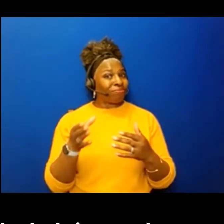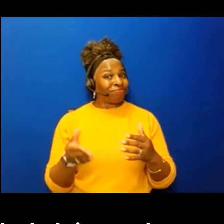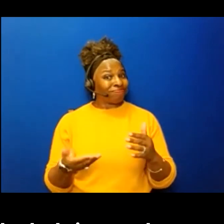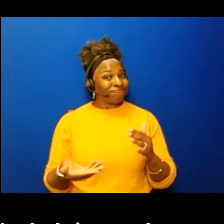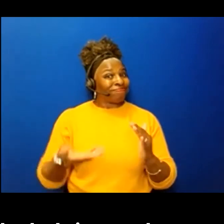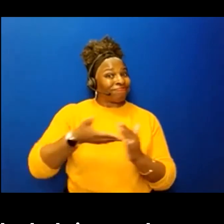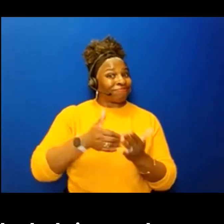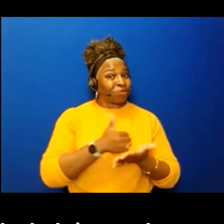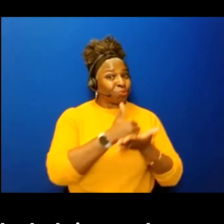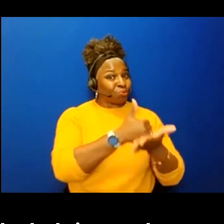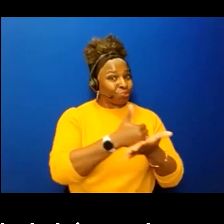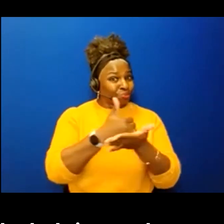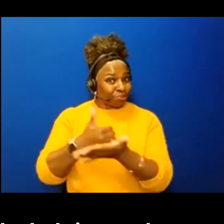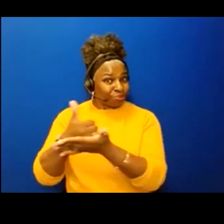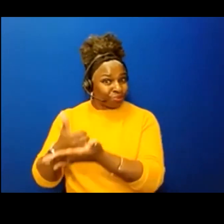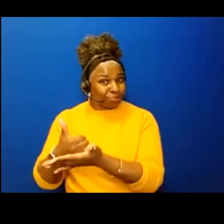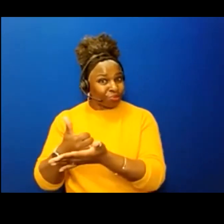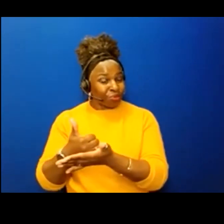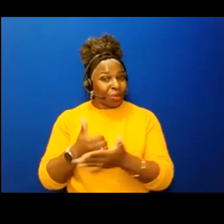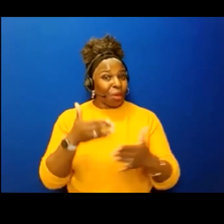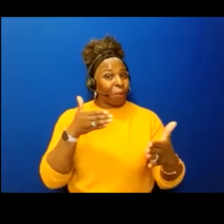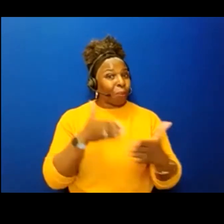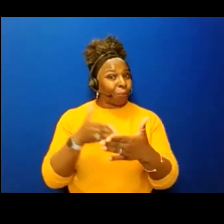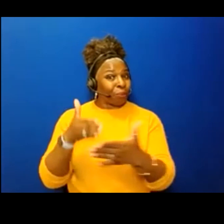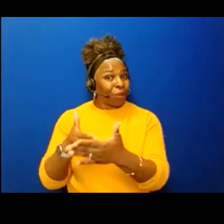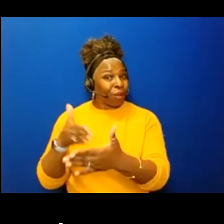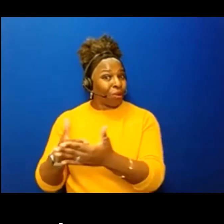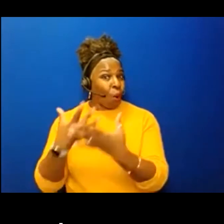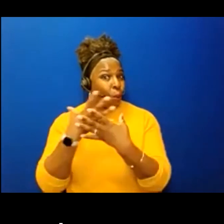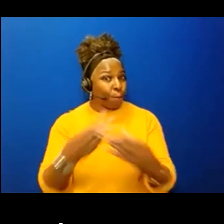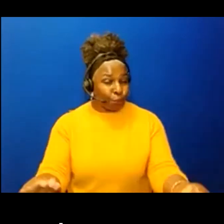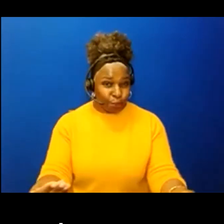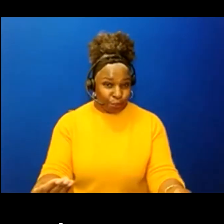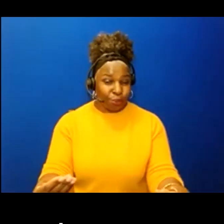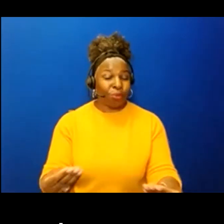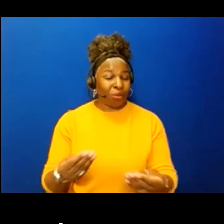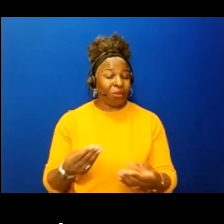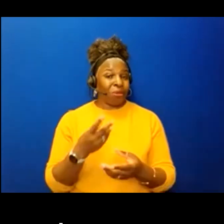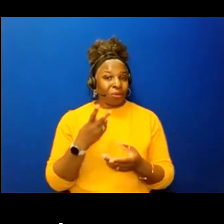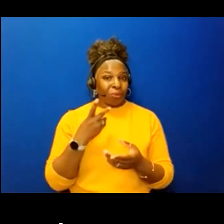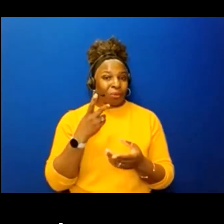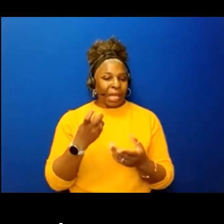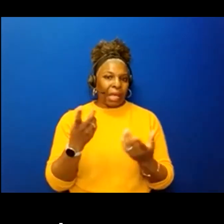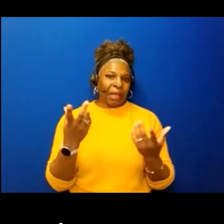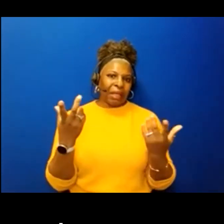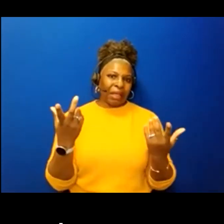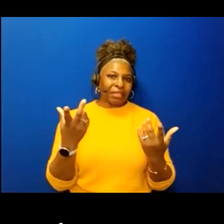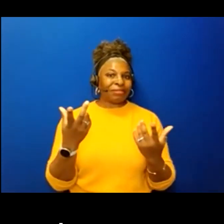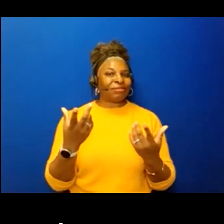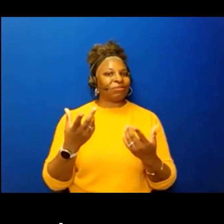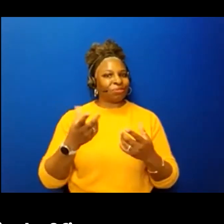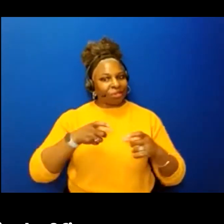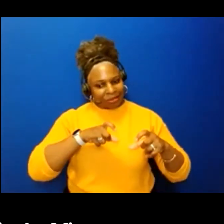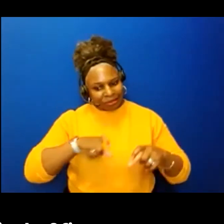by helping and working to break down barriers and looking at what those are, you know, you can go a long way to achieving